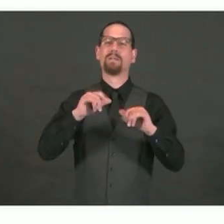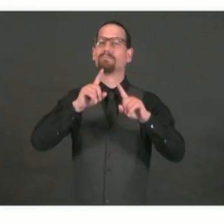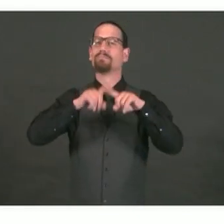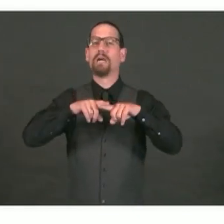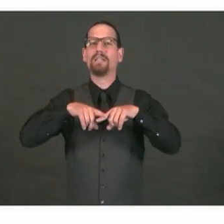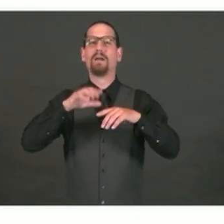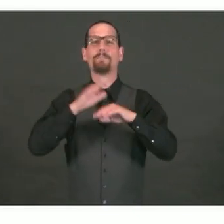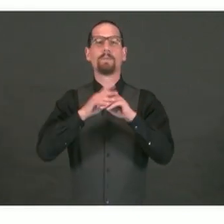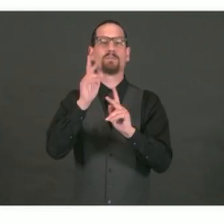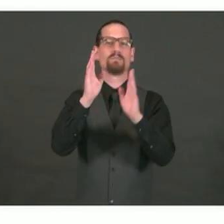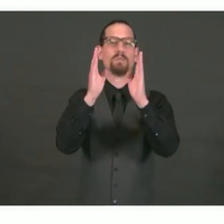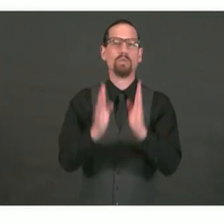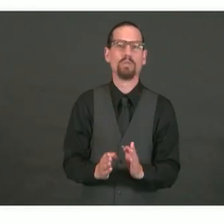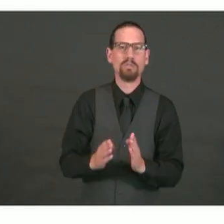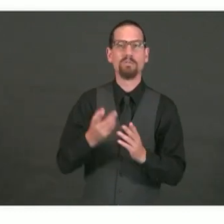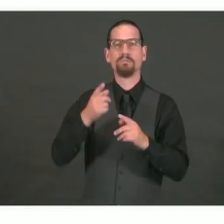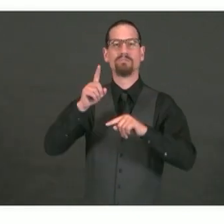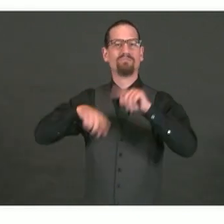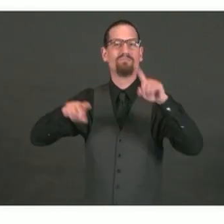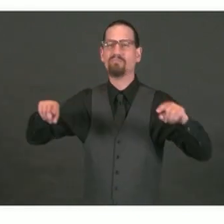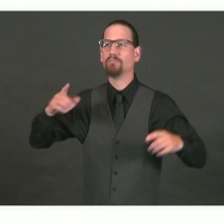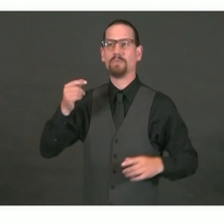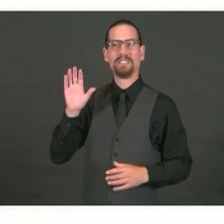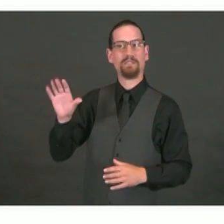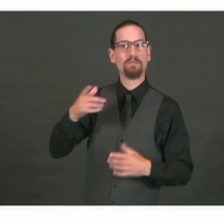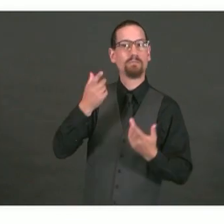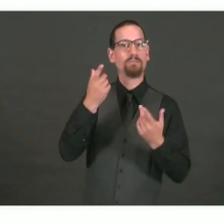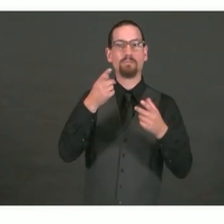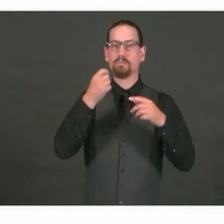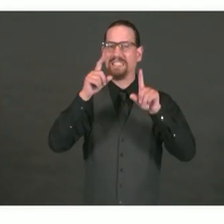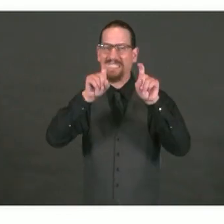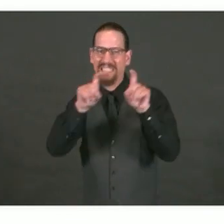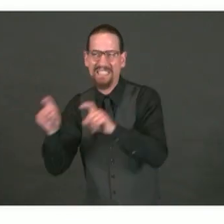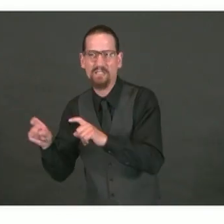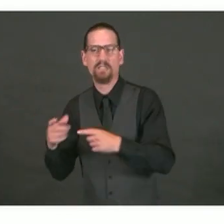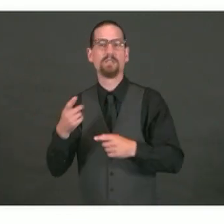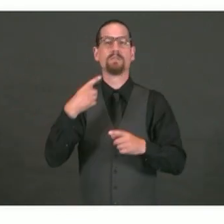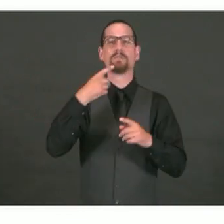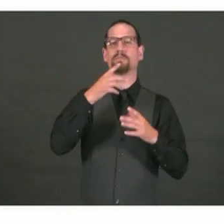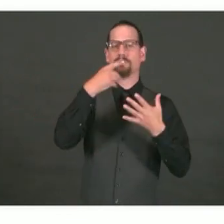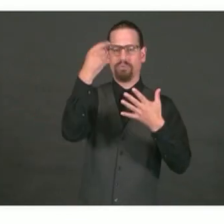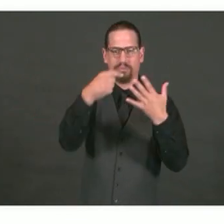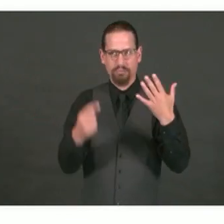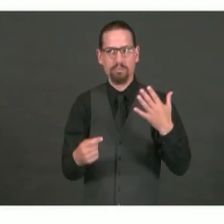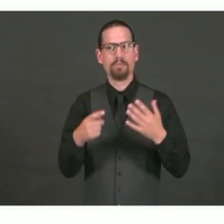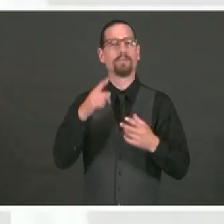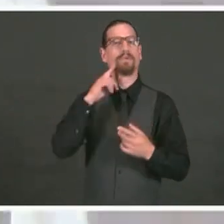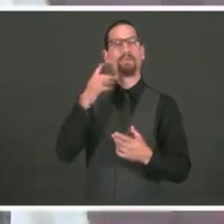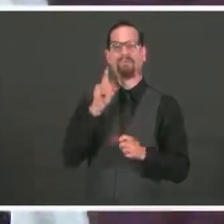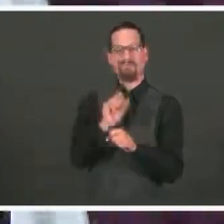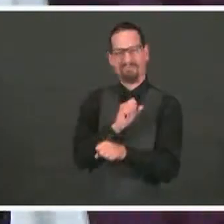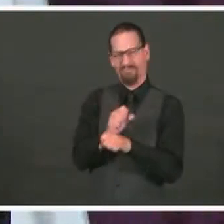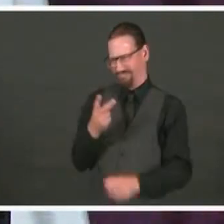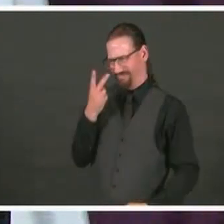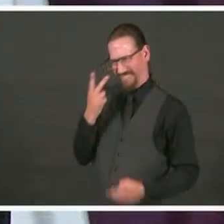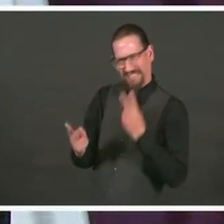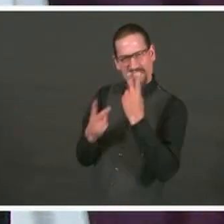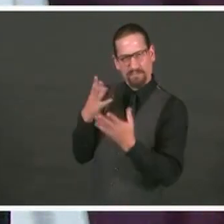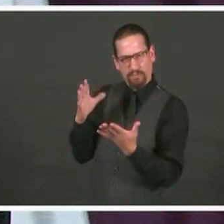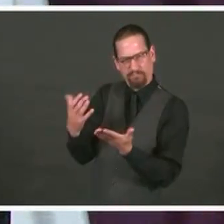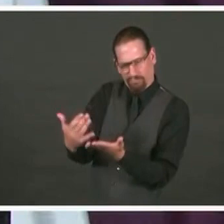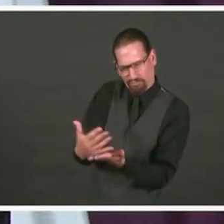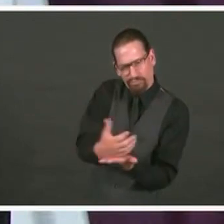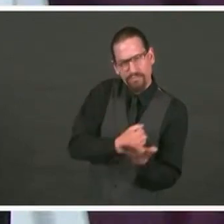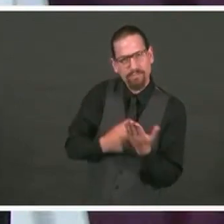test. Testing, metrics vary. Hospitalizations are it's a fact, it's known,